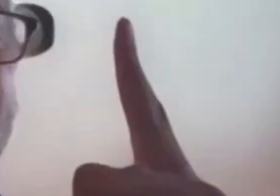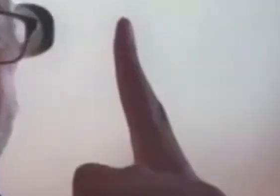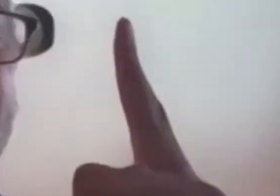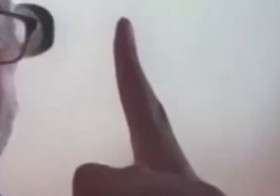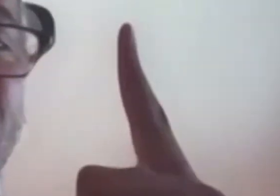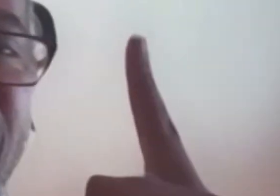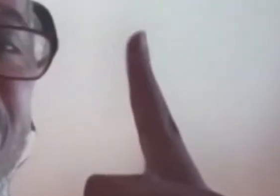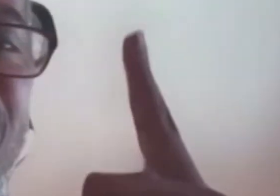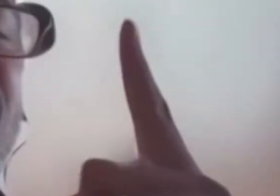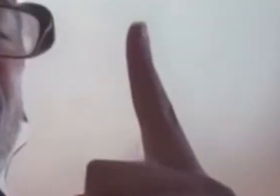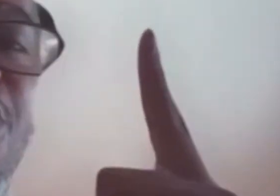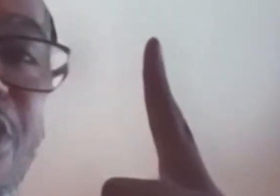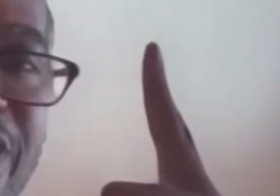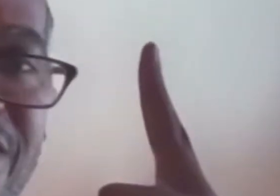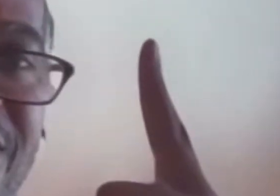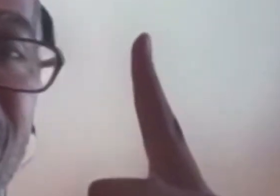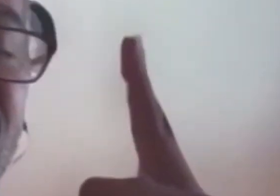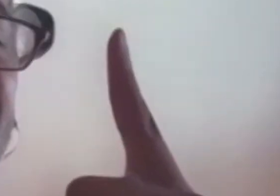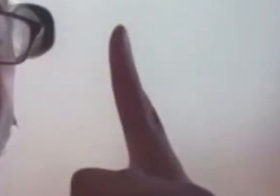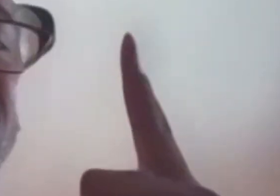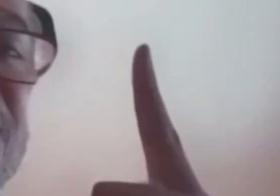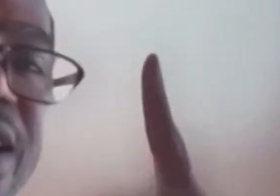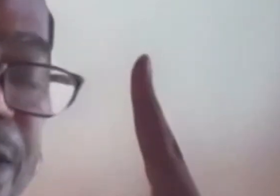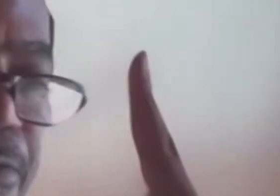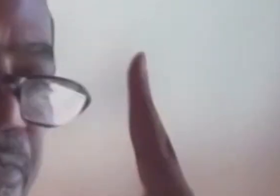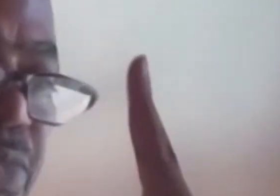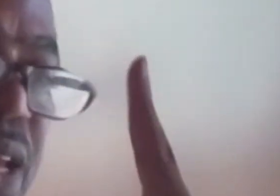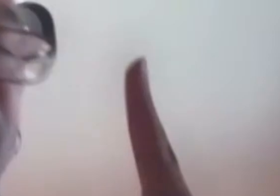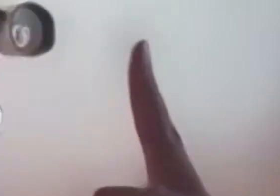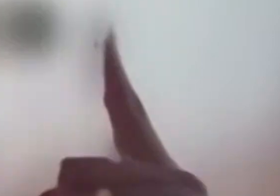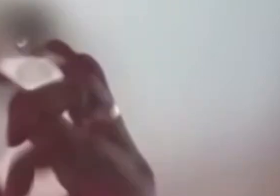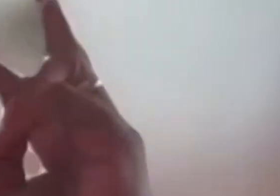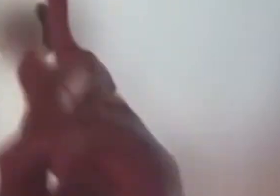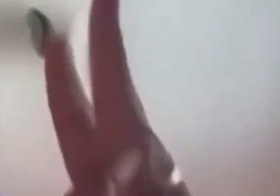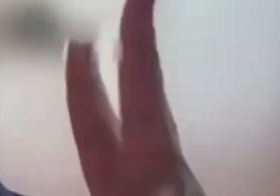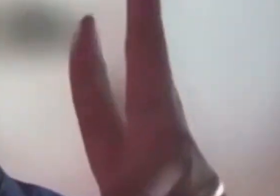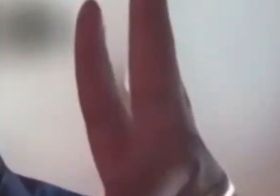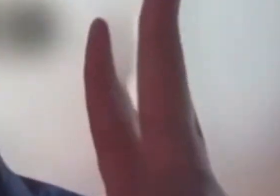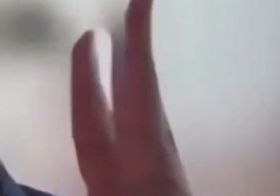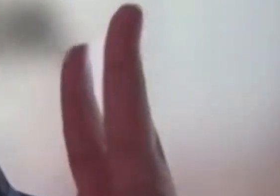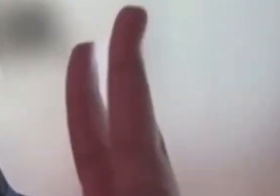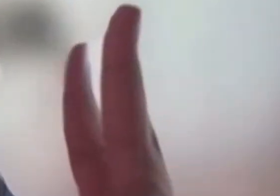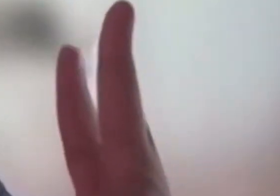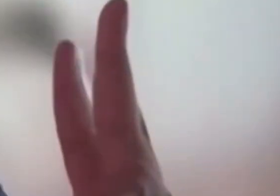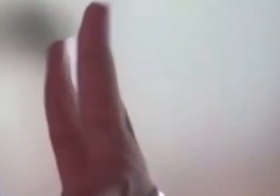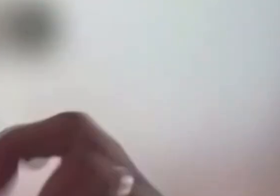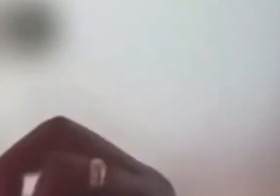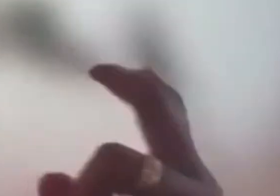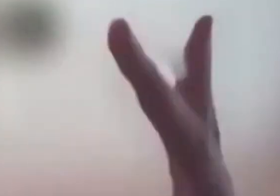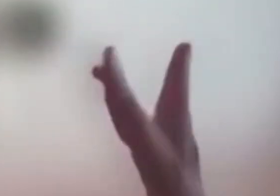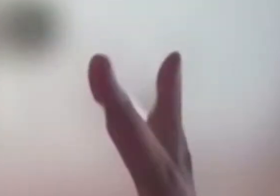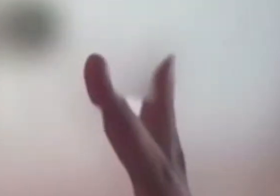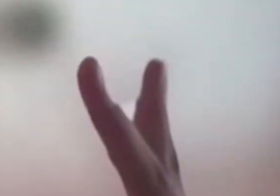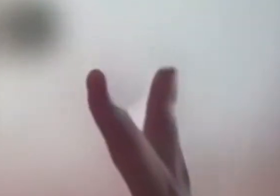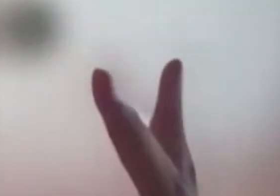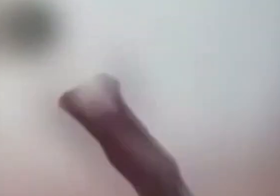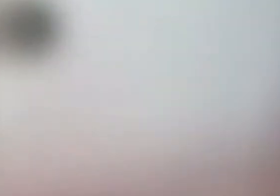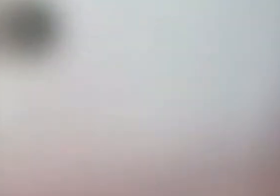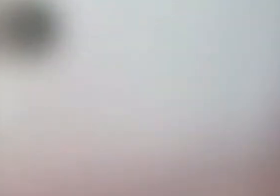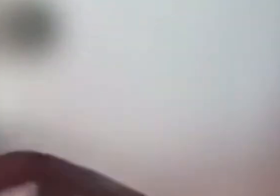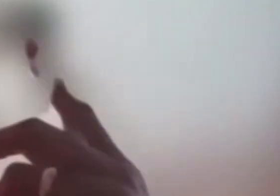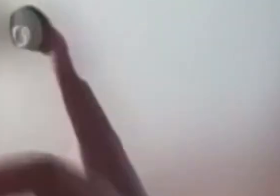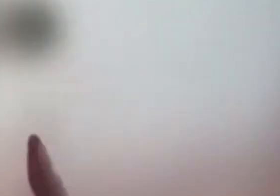test at 5 days or greater to clear. There is a benefit to having 2 tests, but 2 tests are not